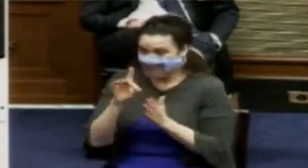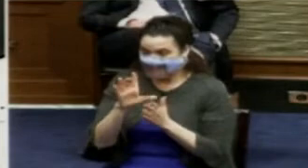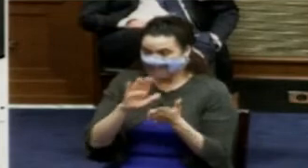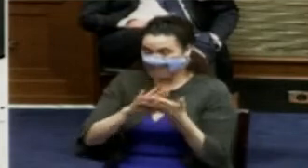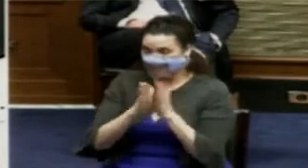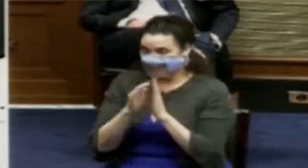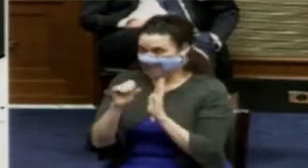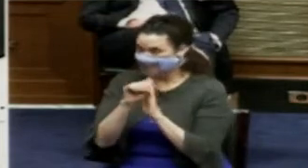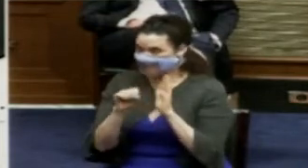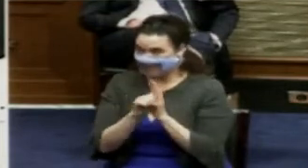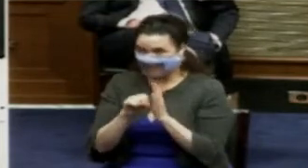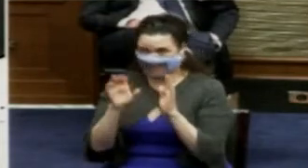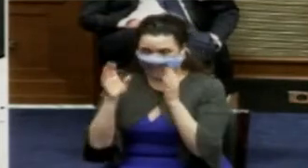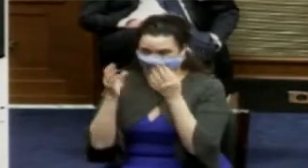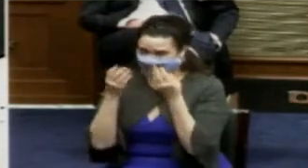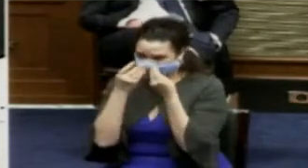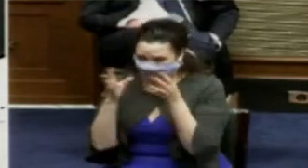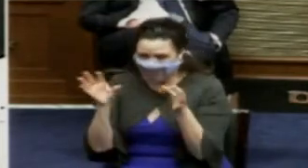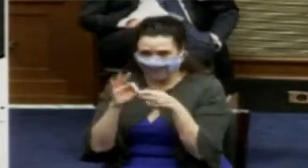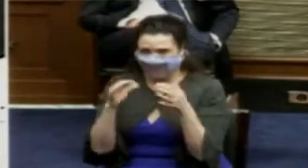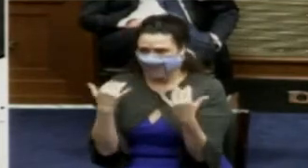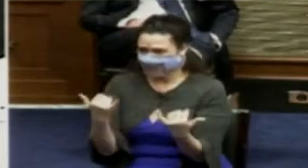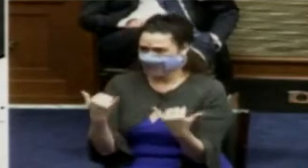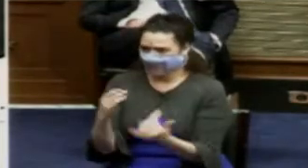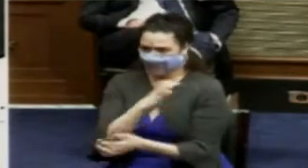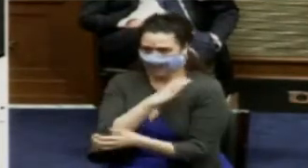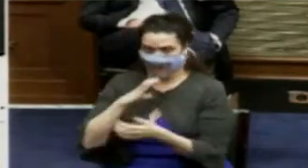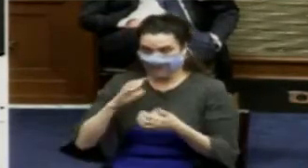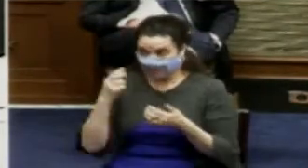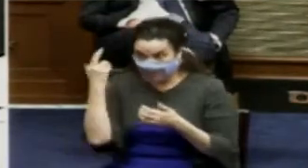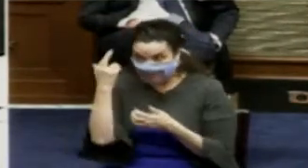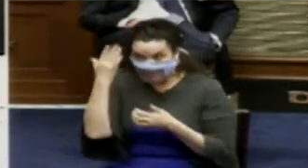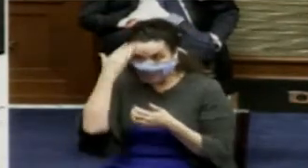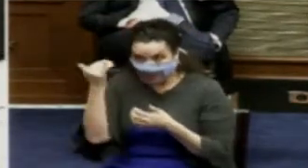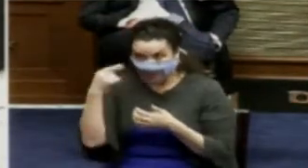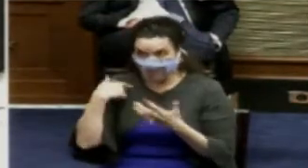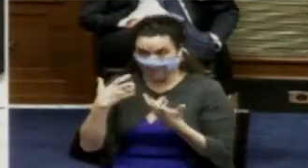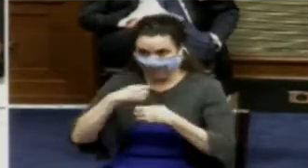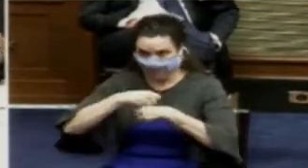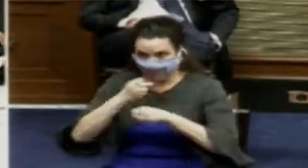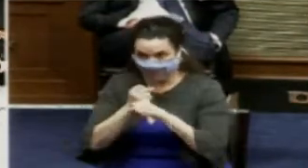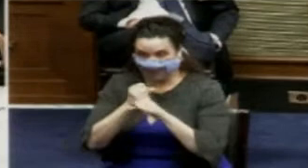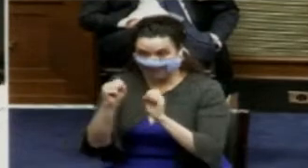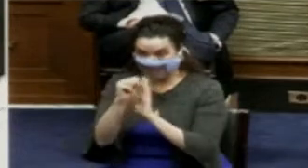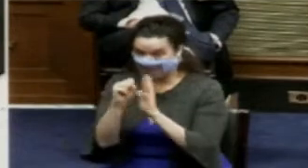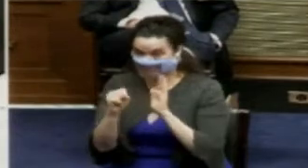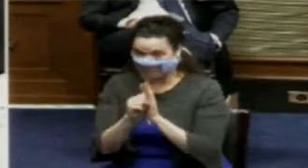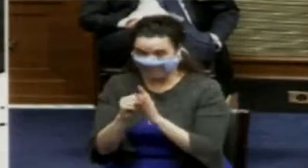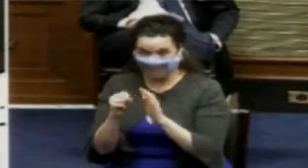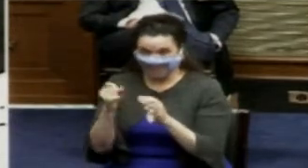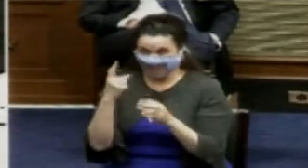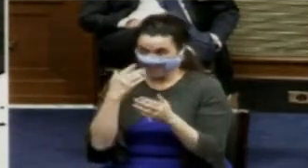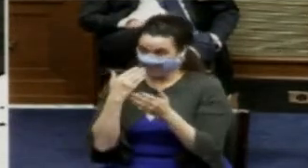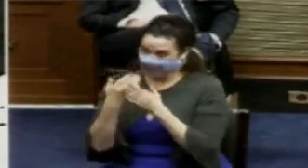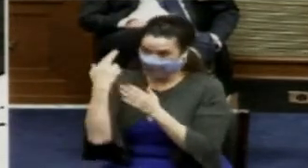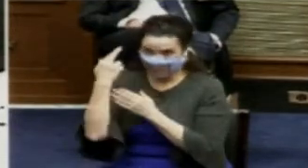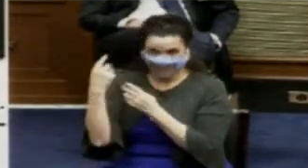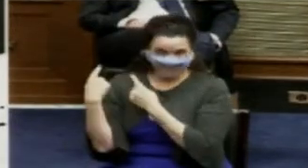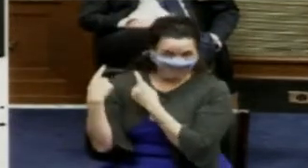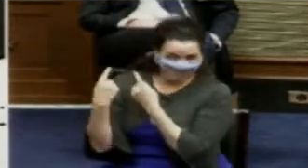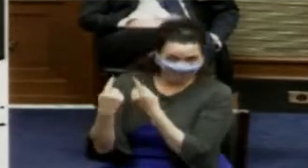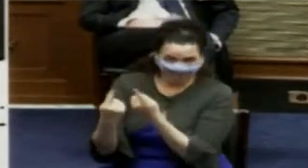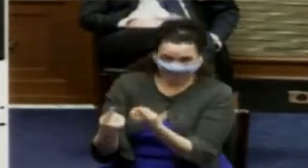current Congress. Our quest for statehood is long-standing, and it's really rooted in